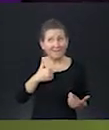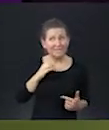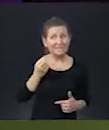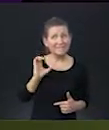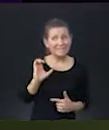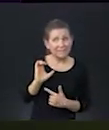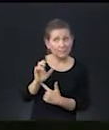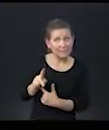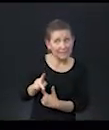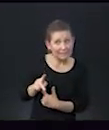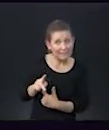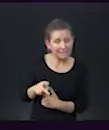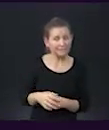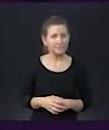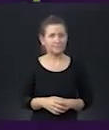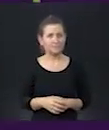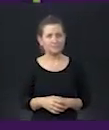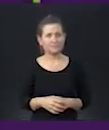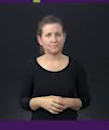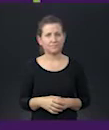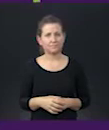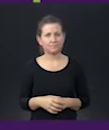I'm not there.